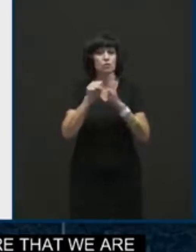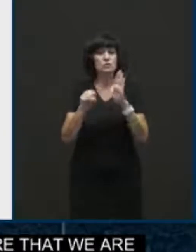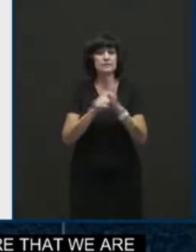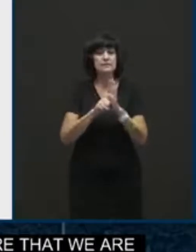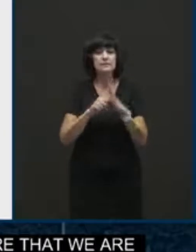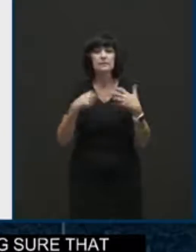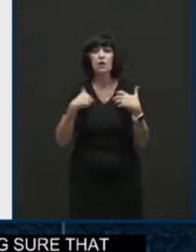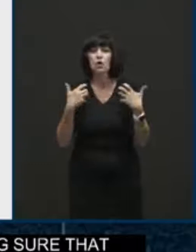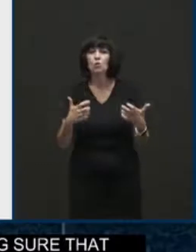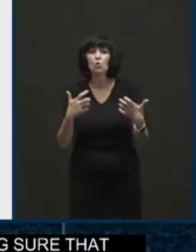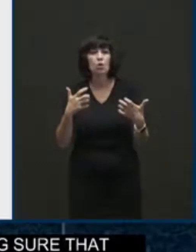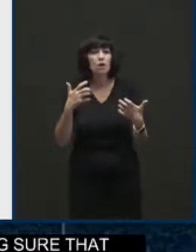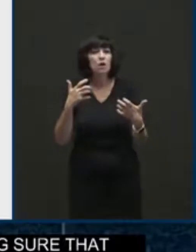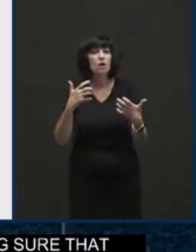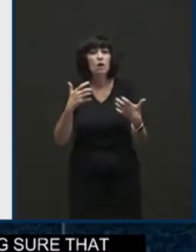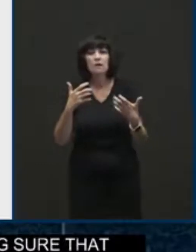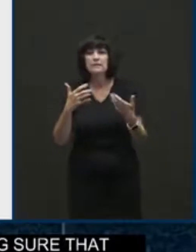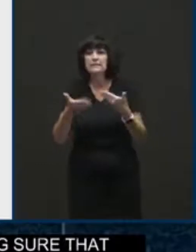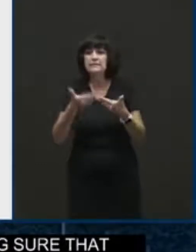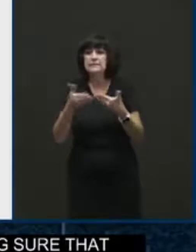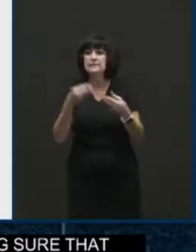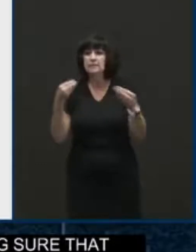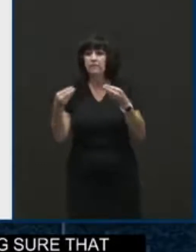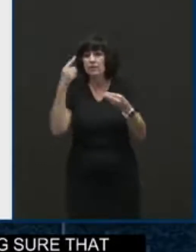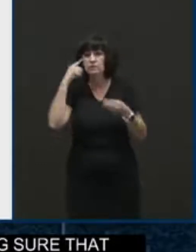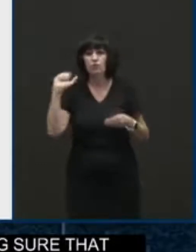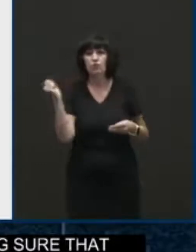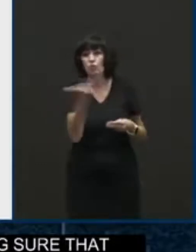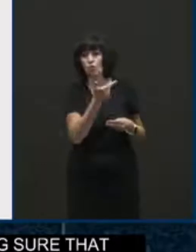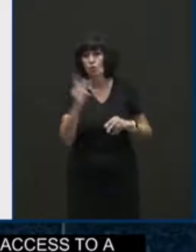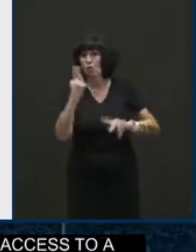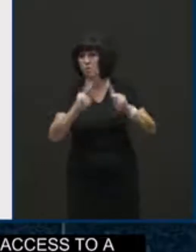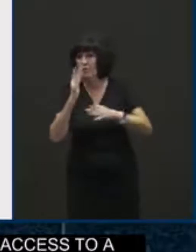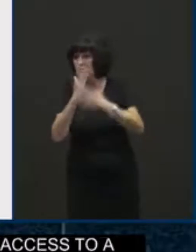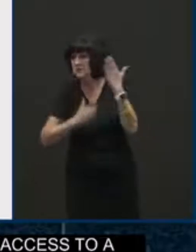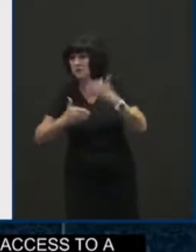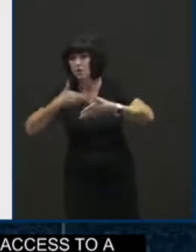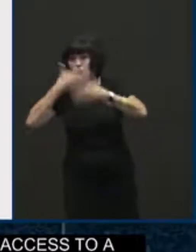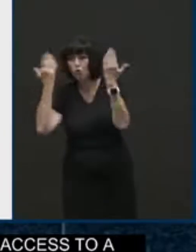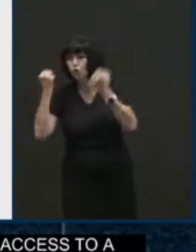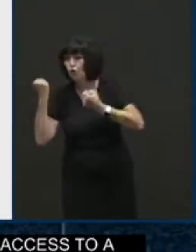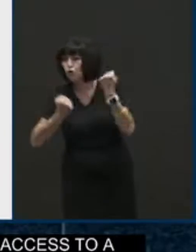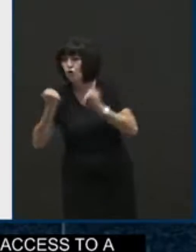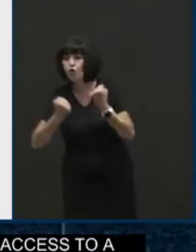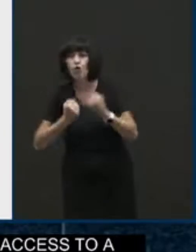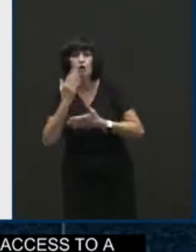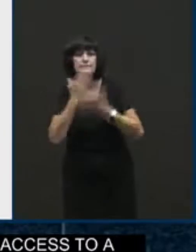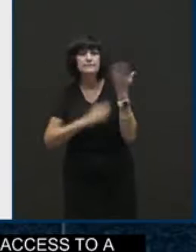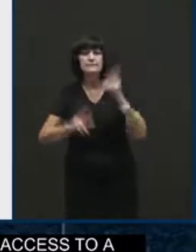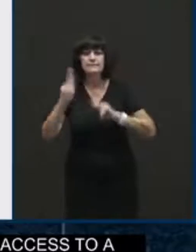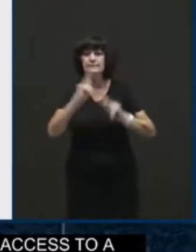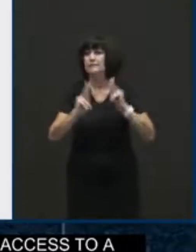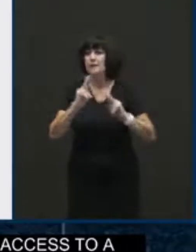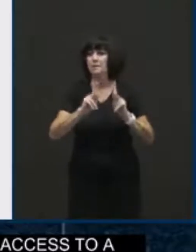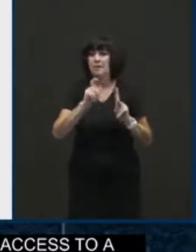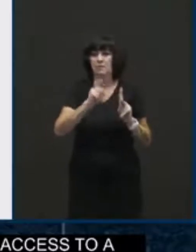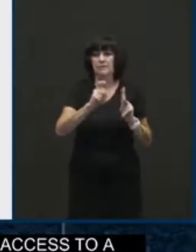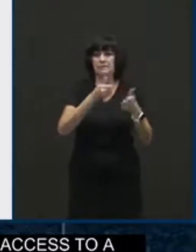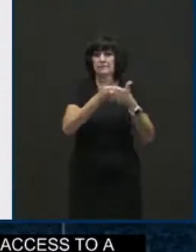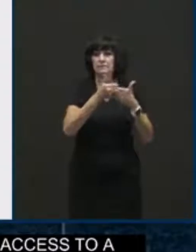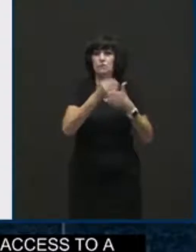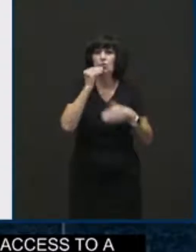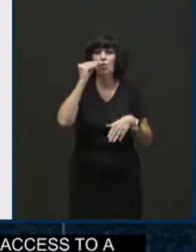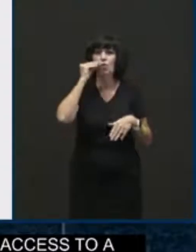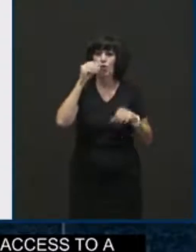car, or whether they have to walk to a site, or whether they can access the site more easily, will get access to that testing. A